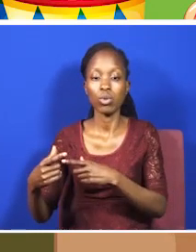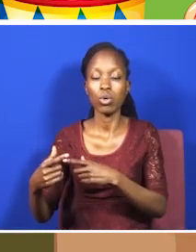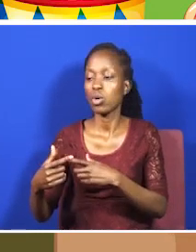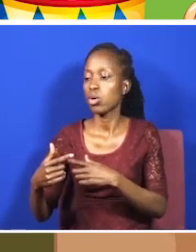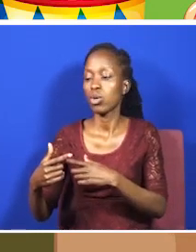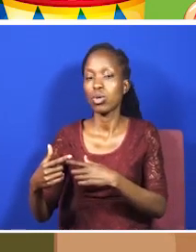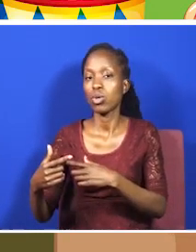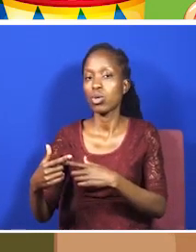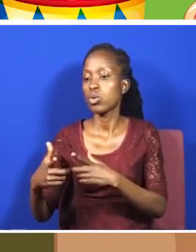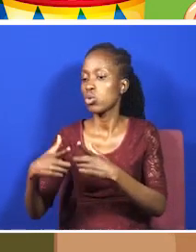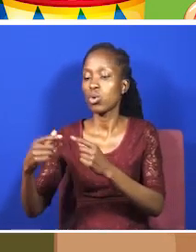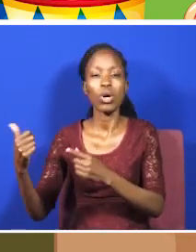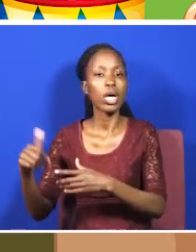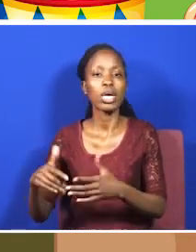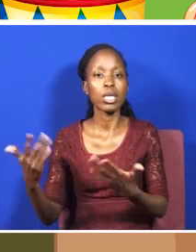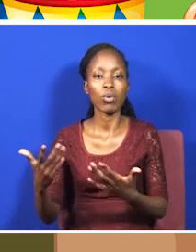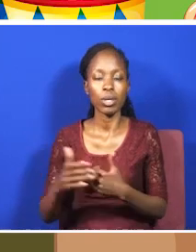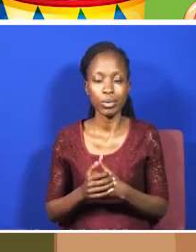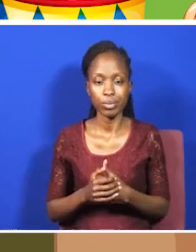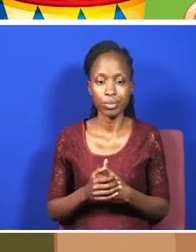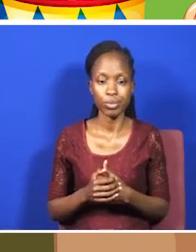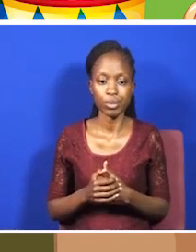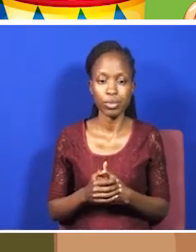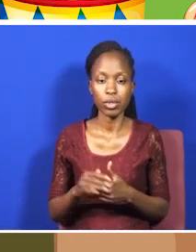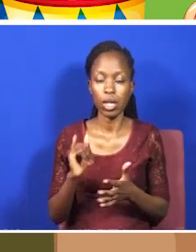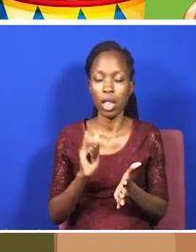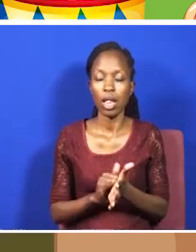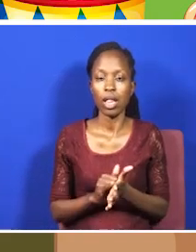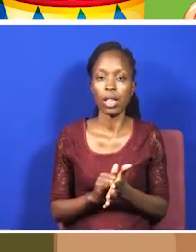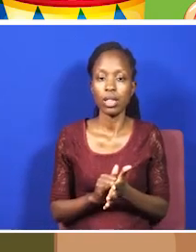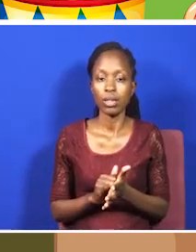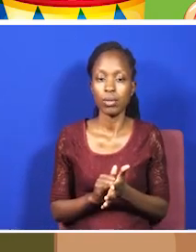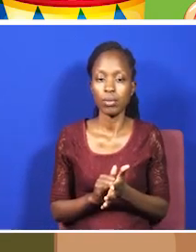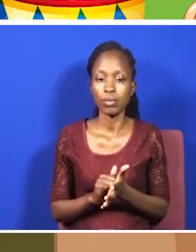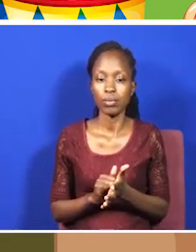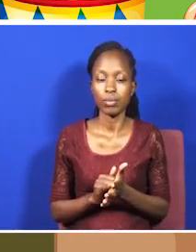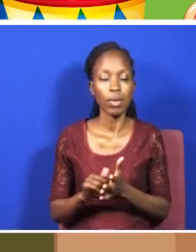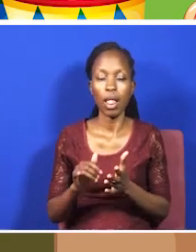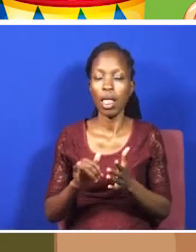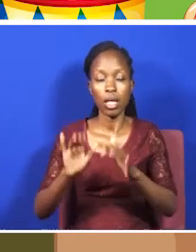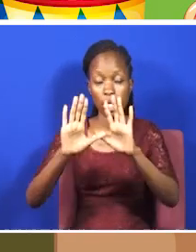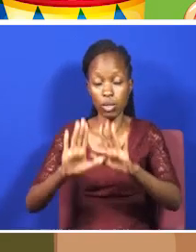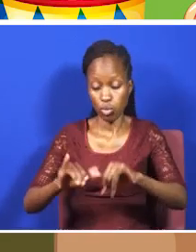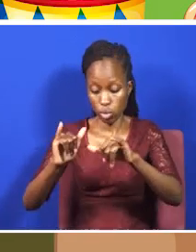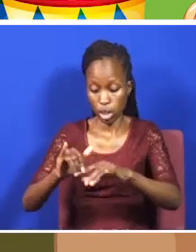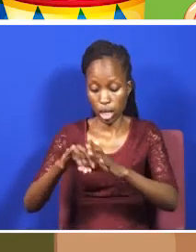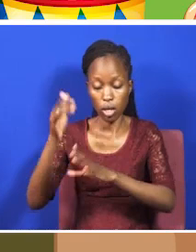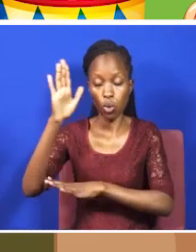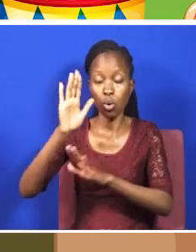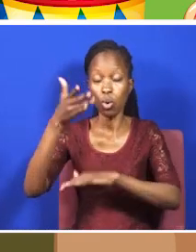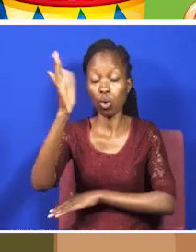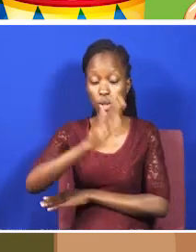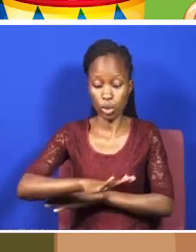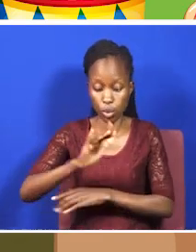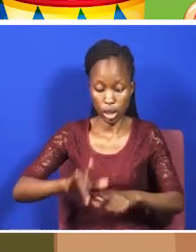presence every time you go in any other place that you need to go to. So boys and girls, that is